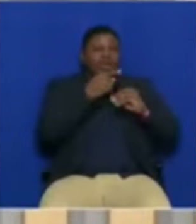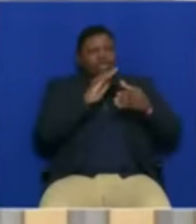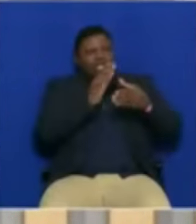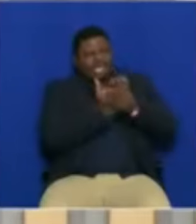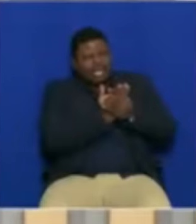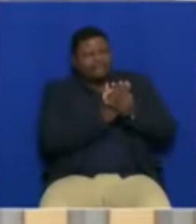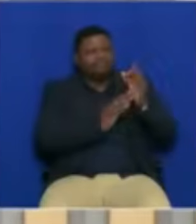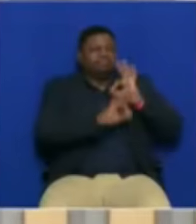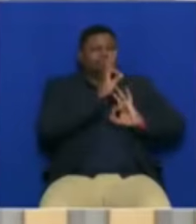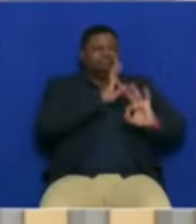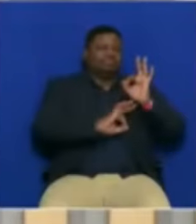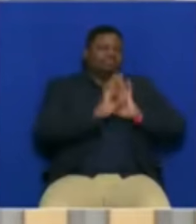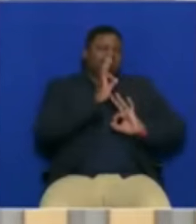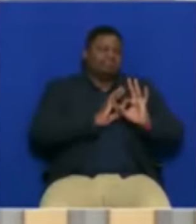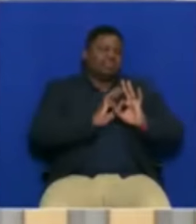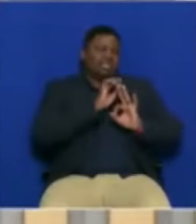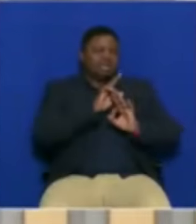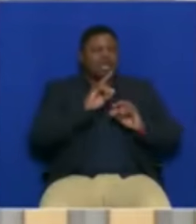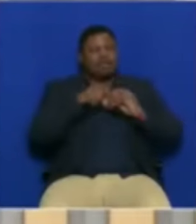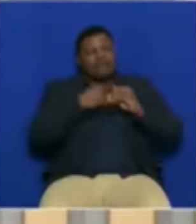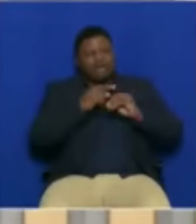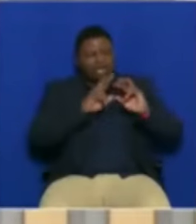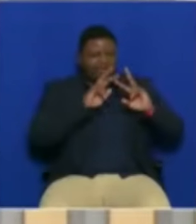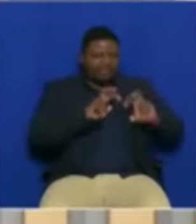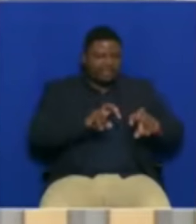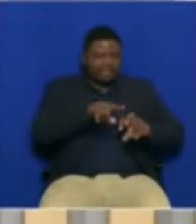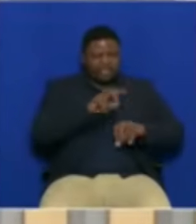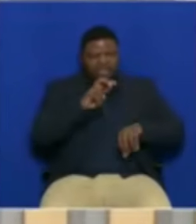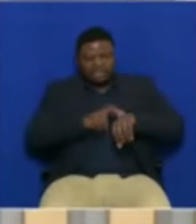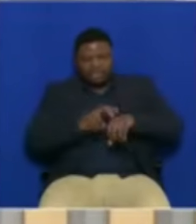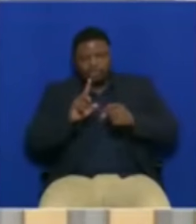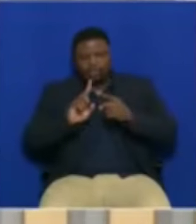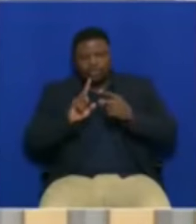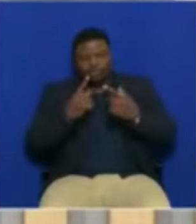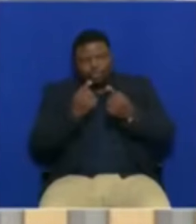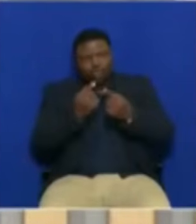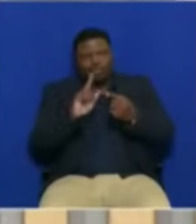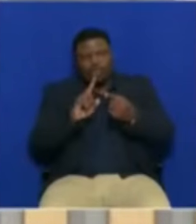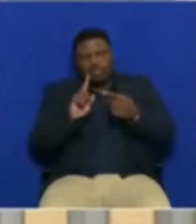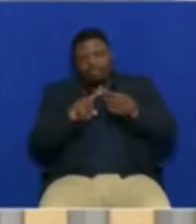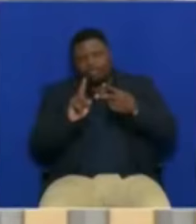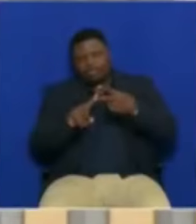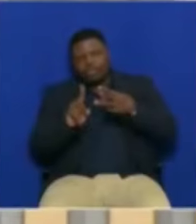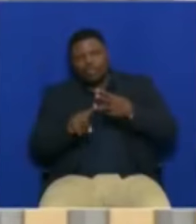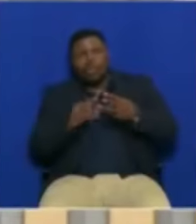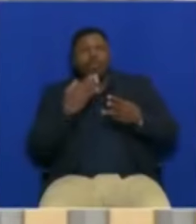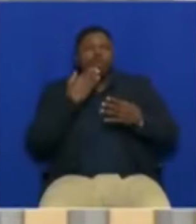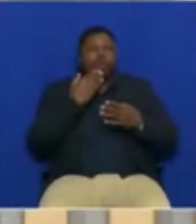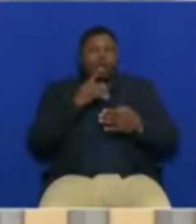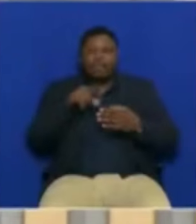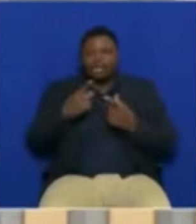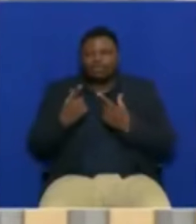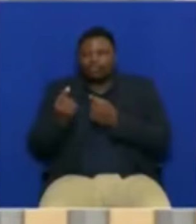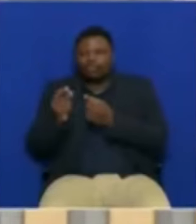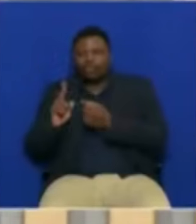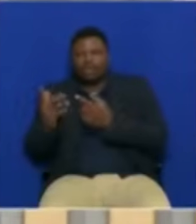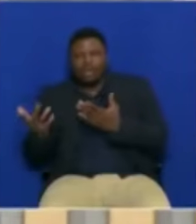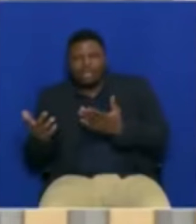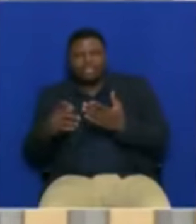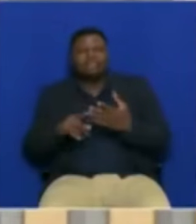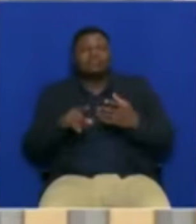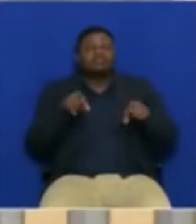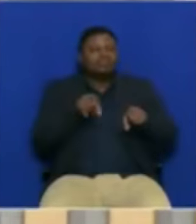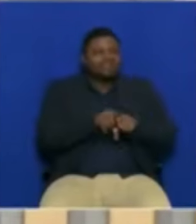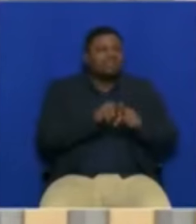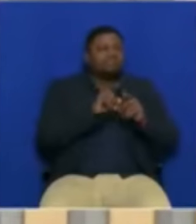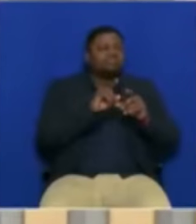the investigation, what we need to do, who's going to do what are the scenarios, who's going to do what, and then